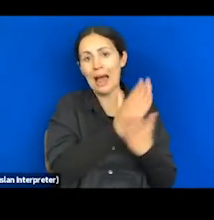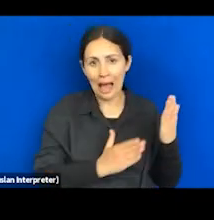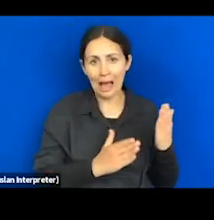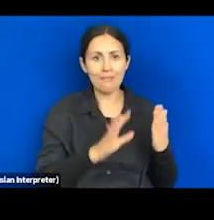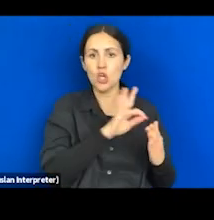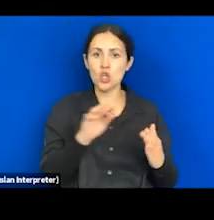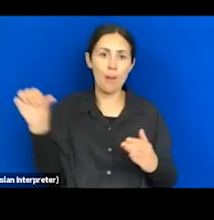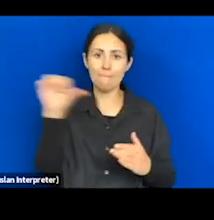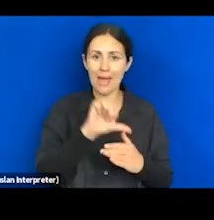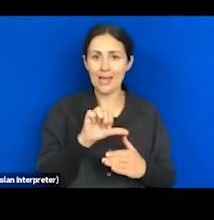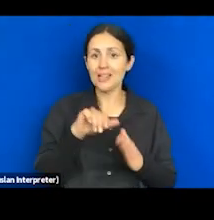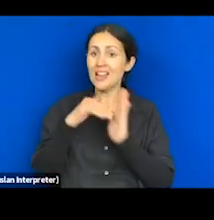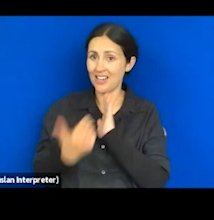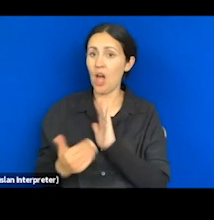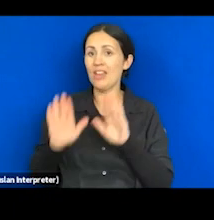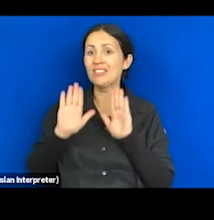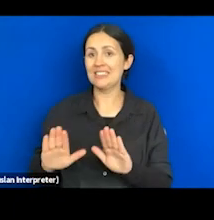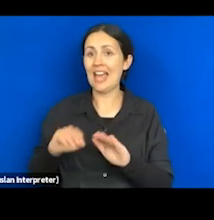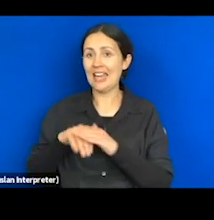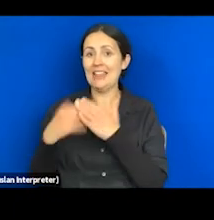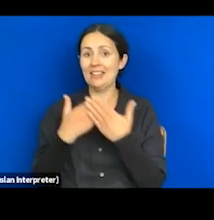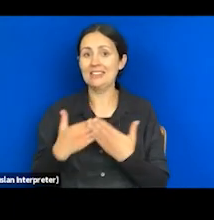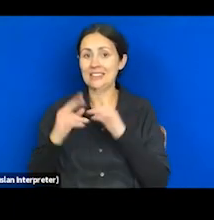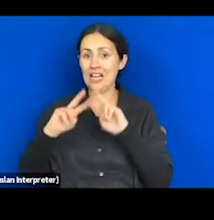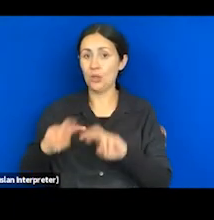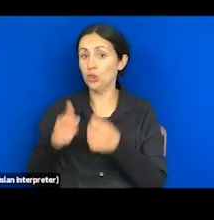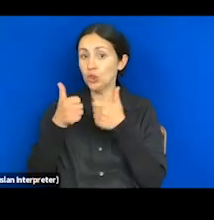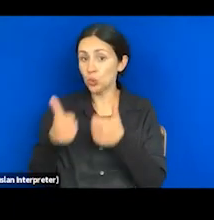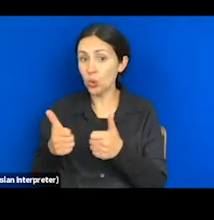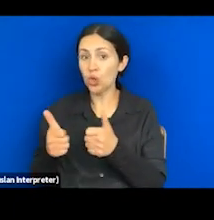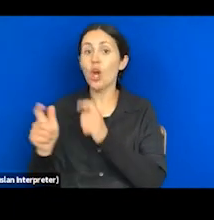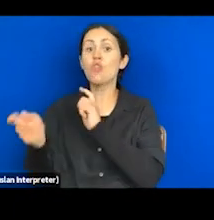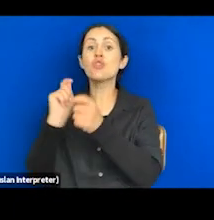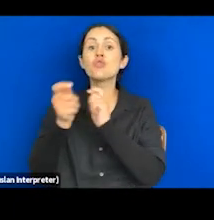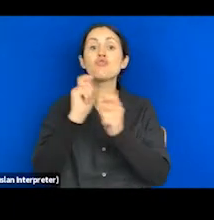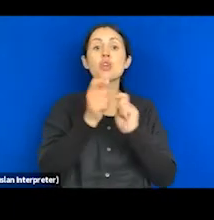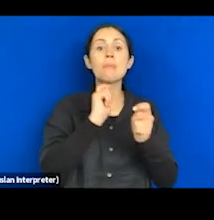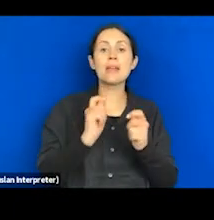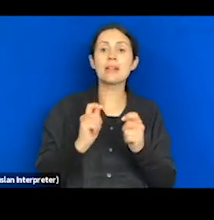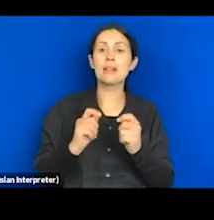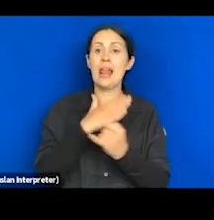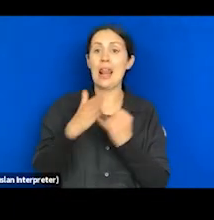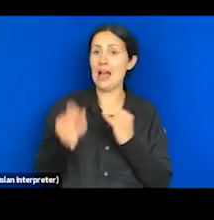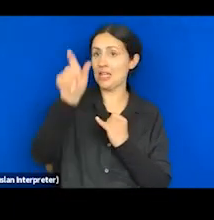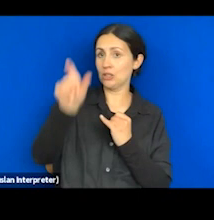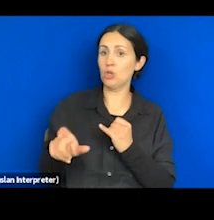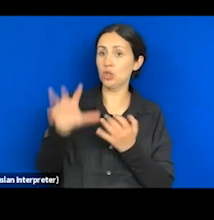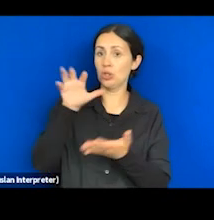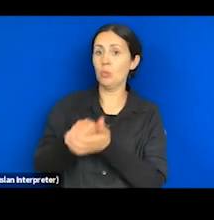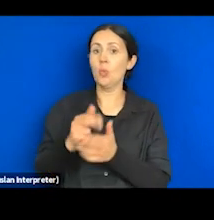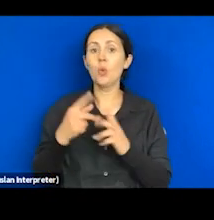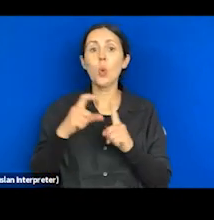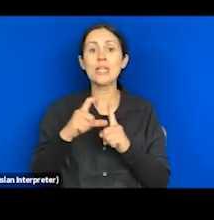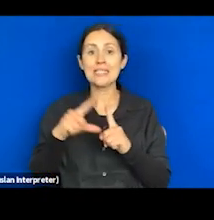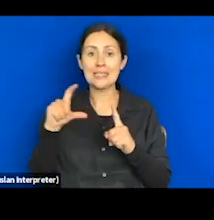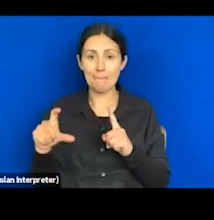that retention is looking better. We haven't finished. We finished recruitment. The last person last visit is in December of this year, but